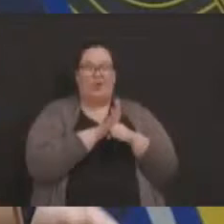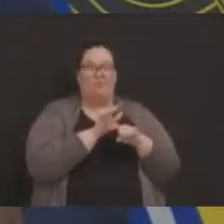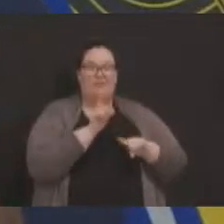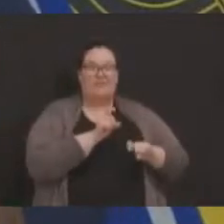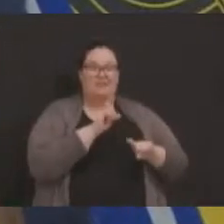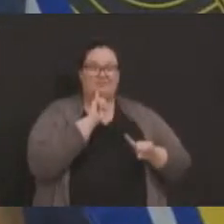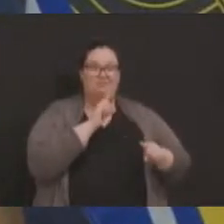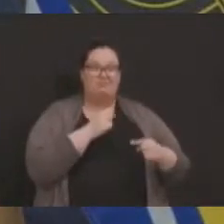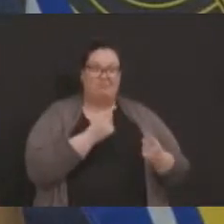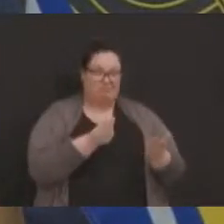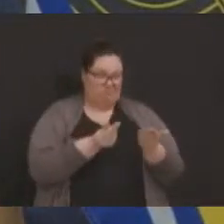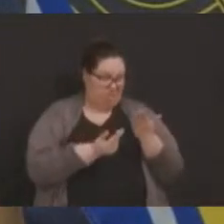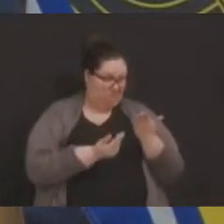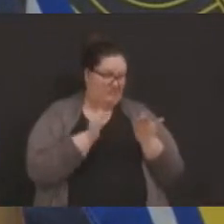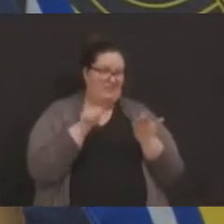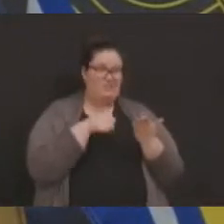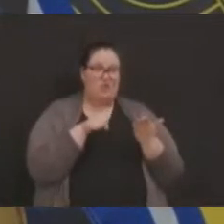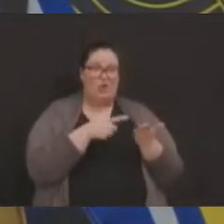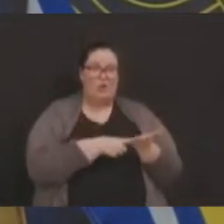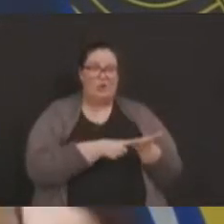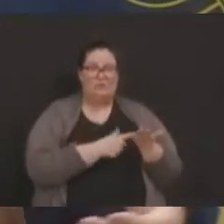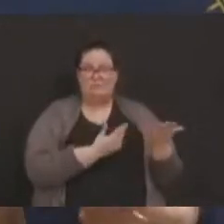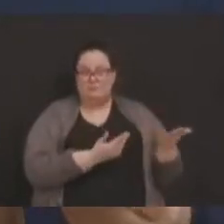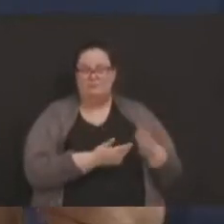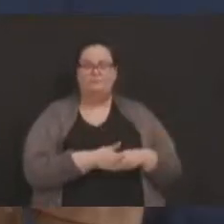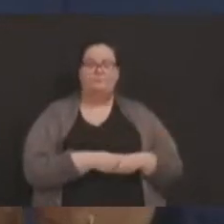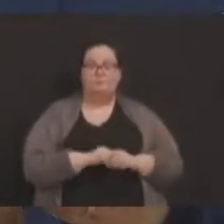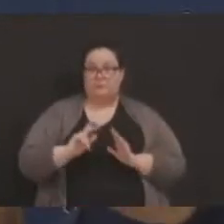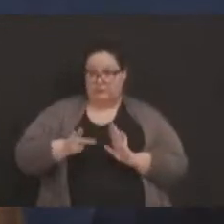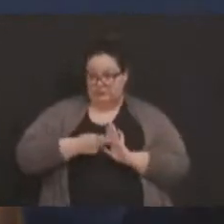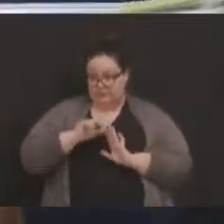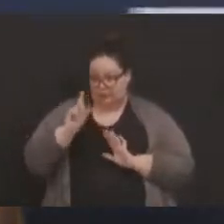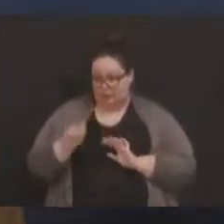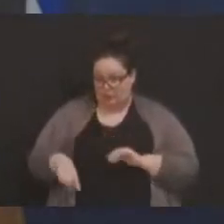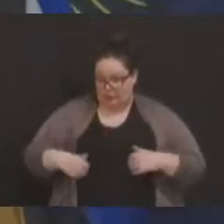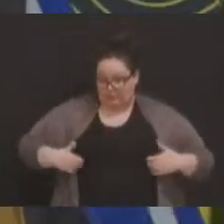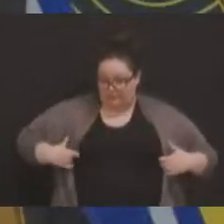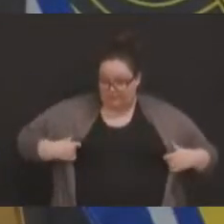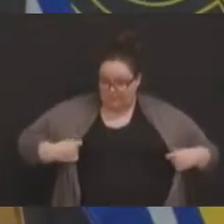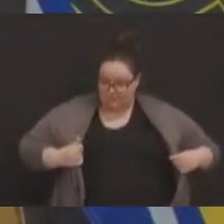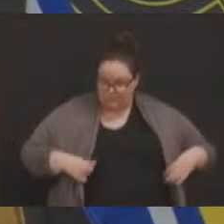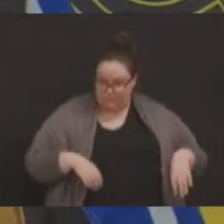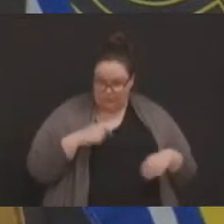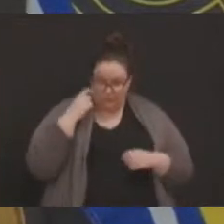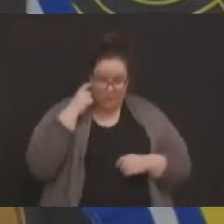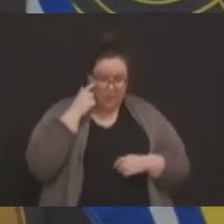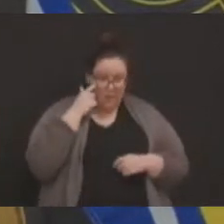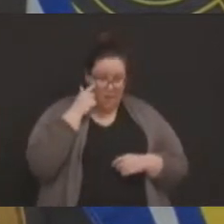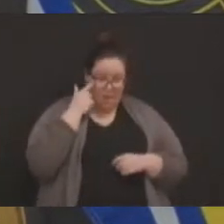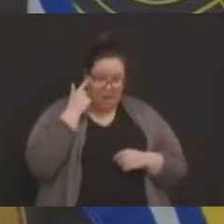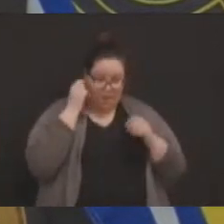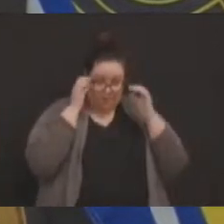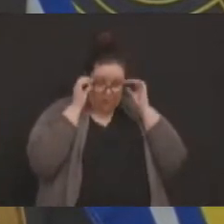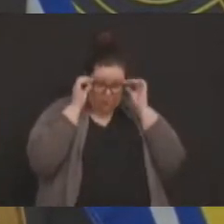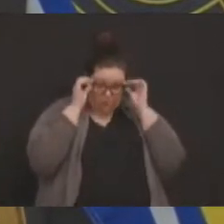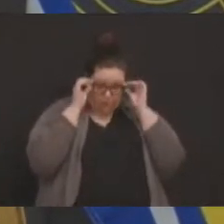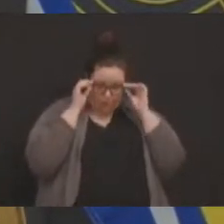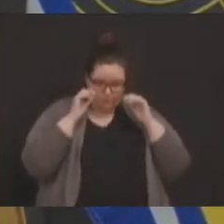I do, thank you, Bruce. This one's for Dr. Russell. You mentioned you're concerned, of course, about the